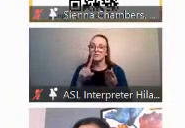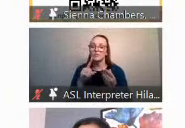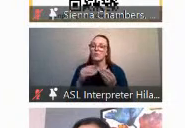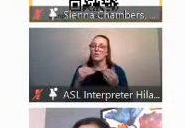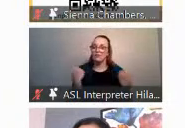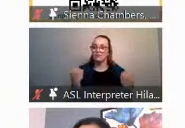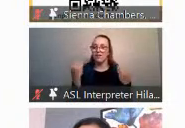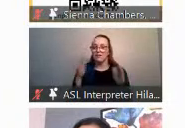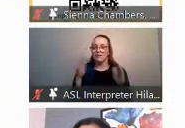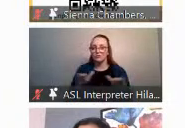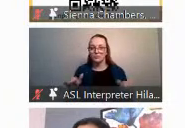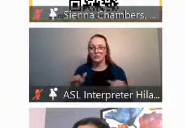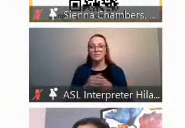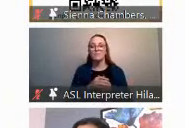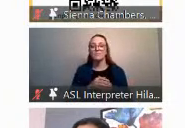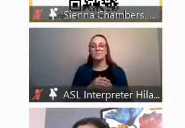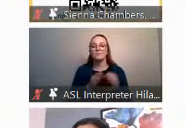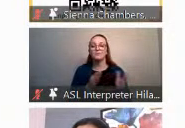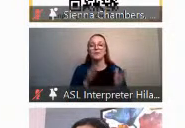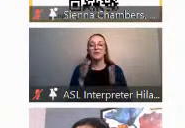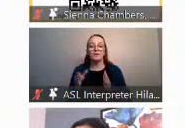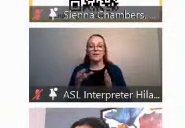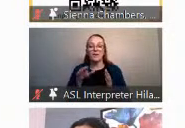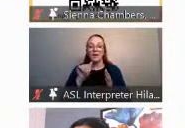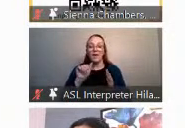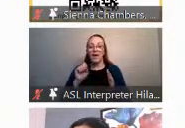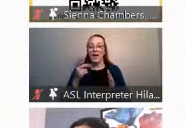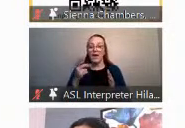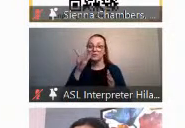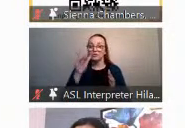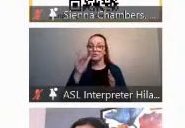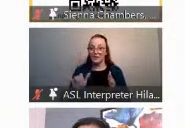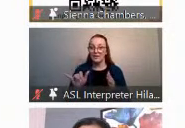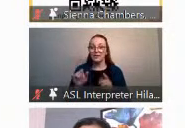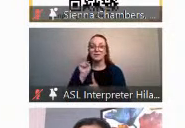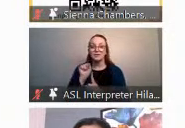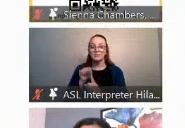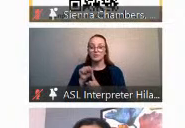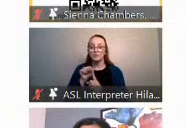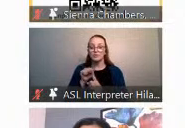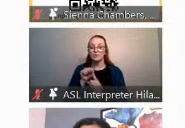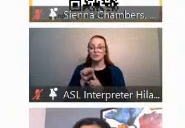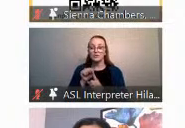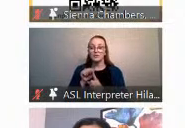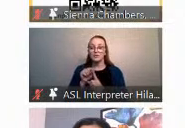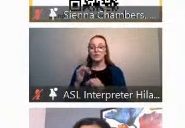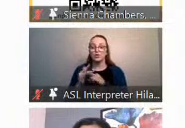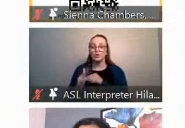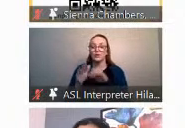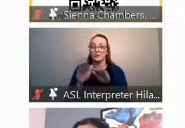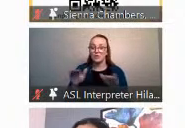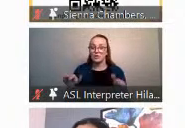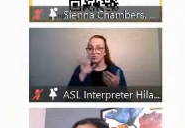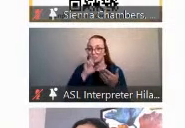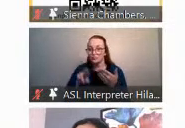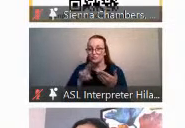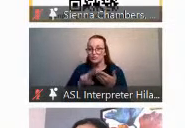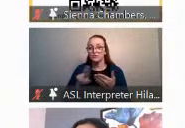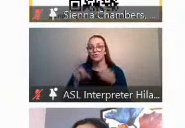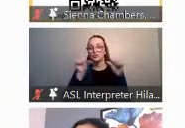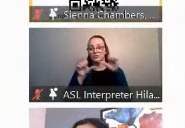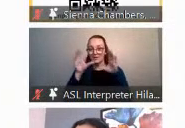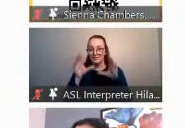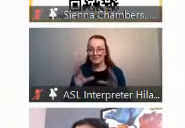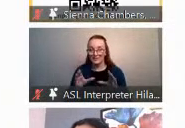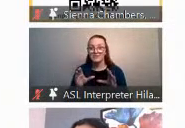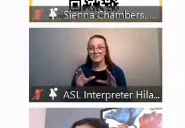research scientist with extensive experience in quality-related elements of early education. With that, I am pleased to introduce